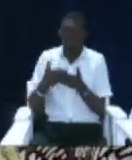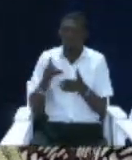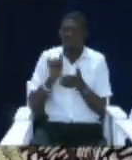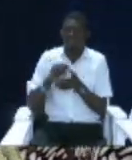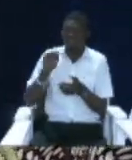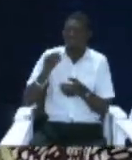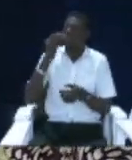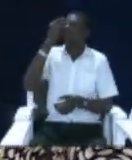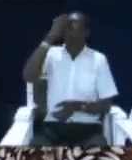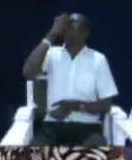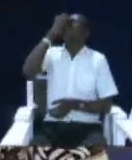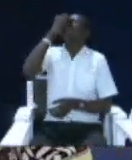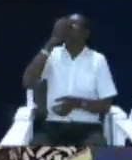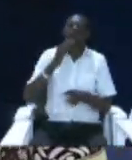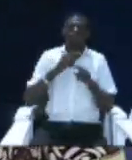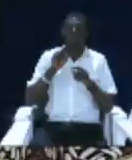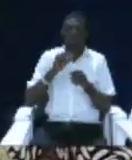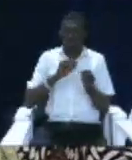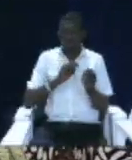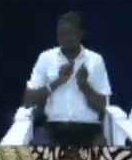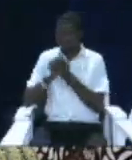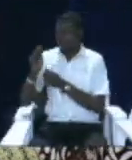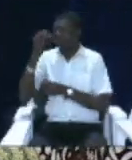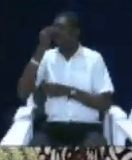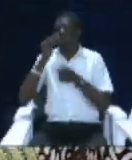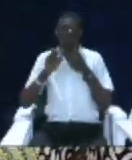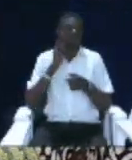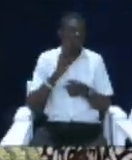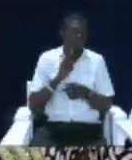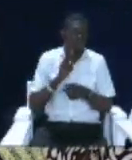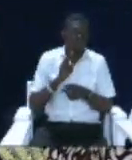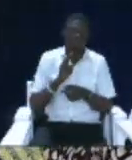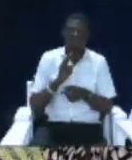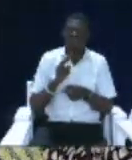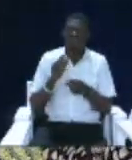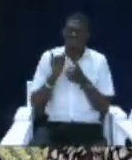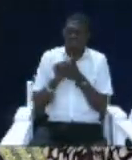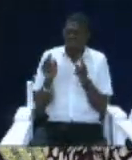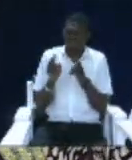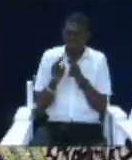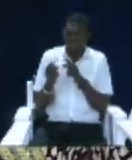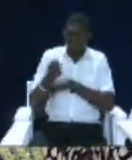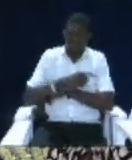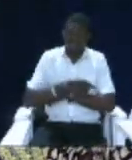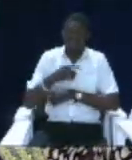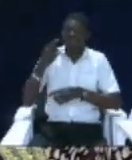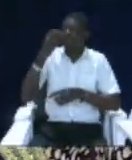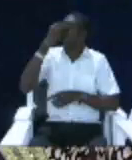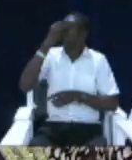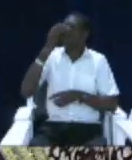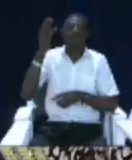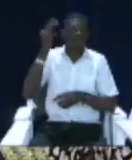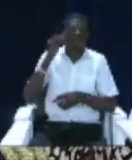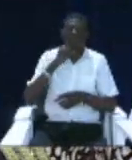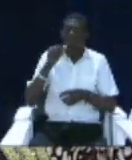needs oxygen. So they passed oxygen into her. That very day, the oxygen wasn't going